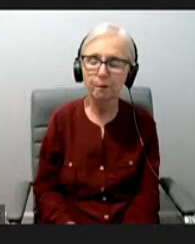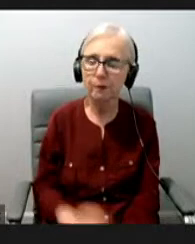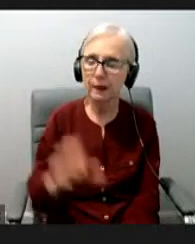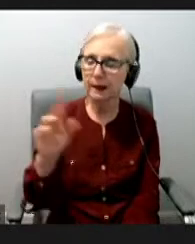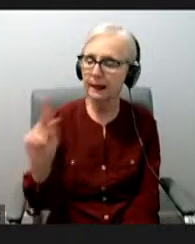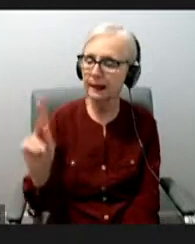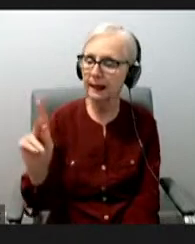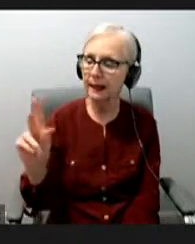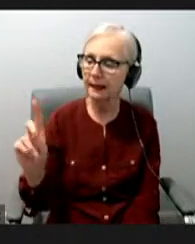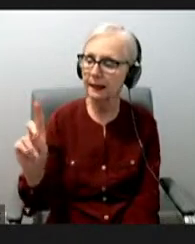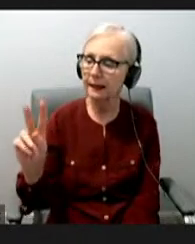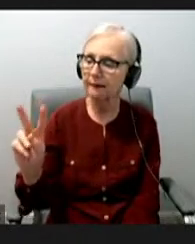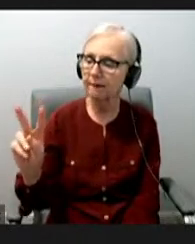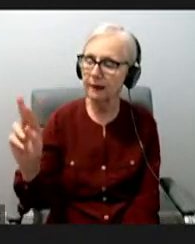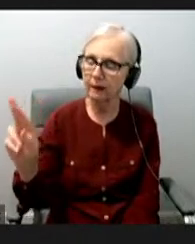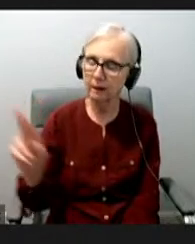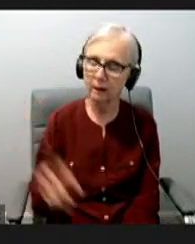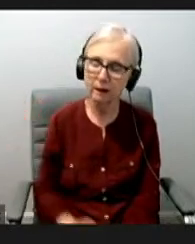KDVR.